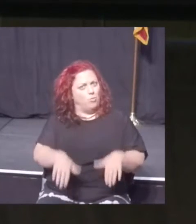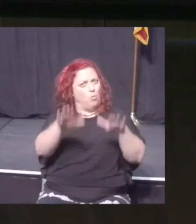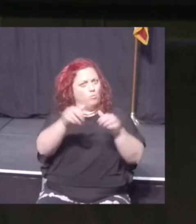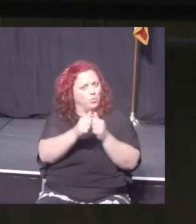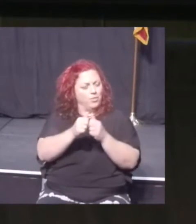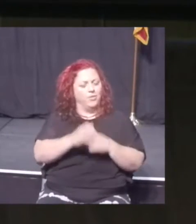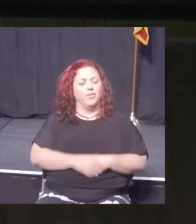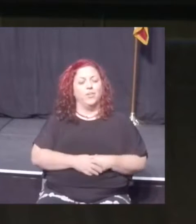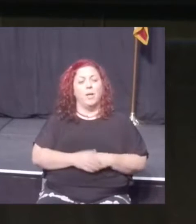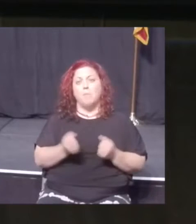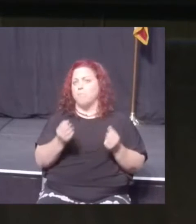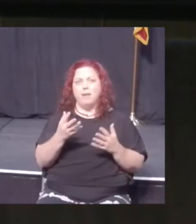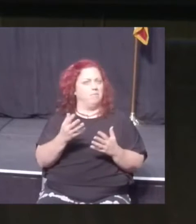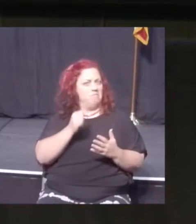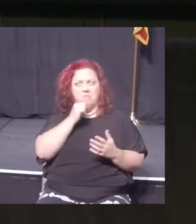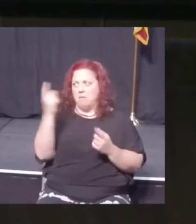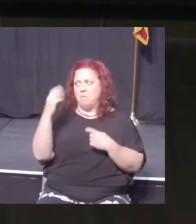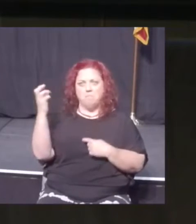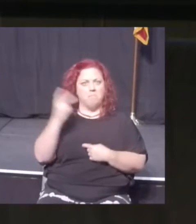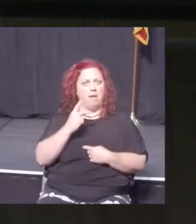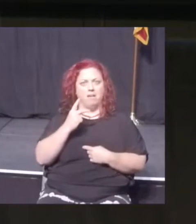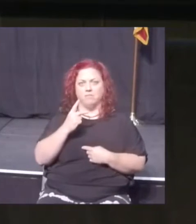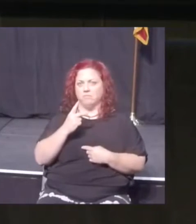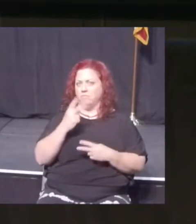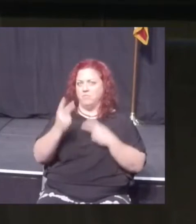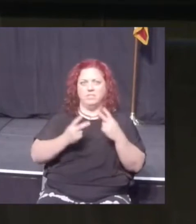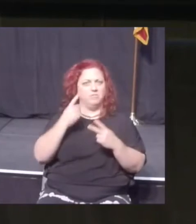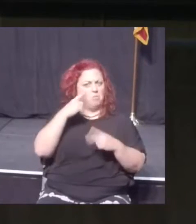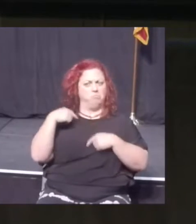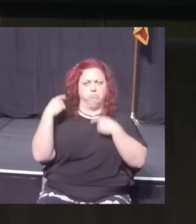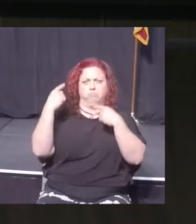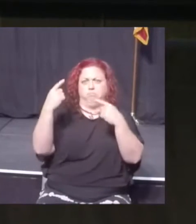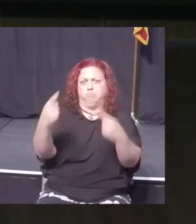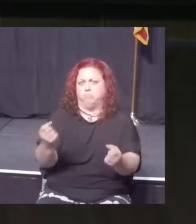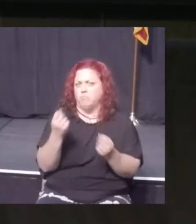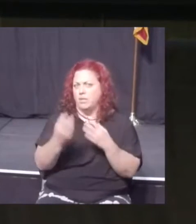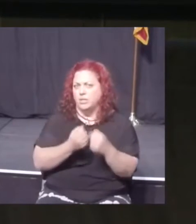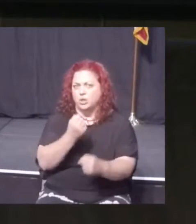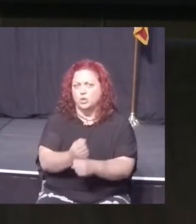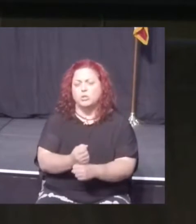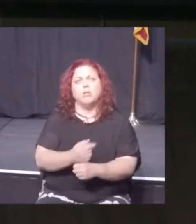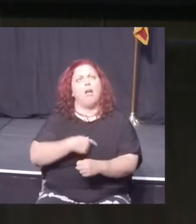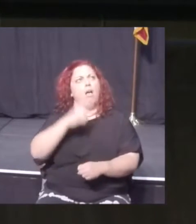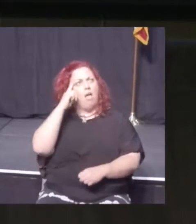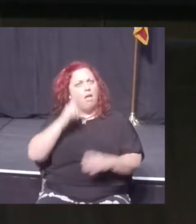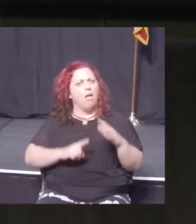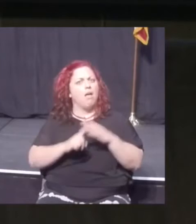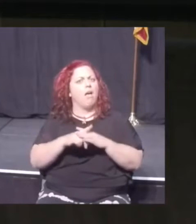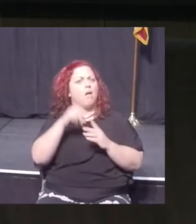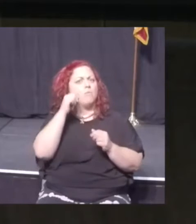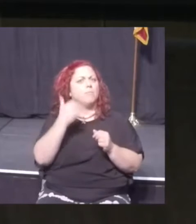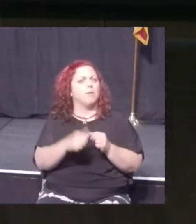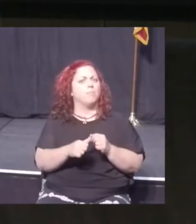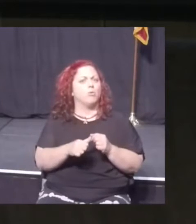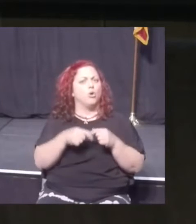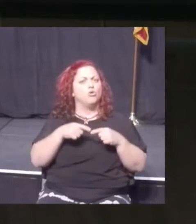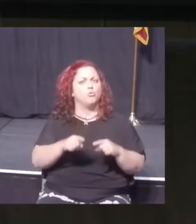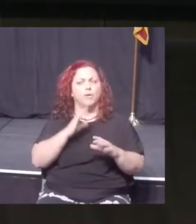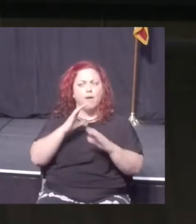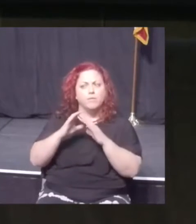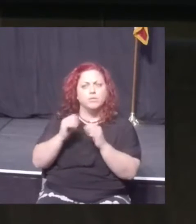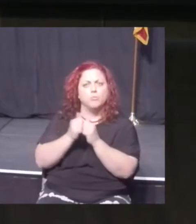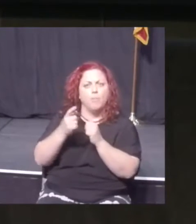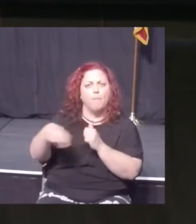Many hadn't been back to campus for years. I was reminded then, and during conversations with many